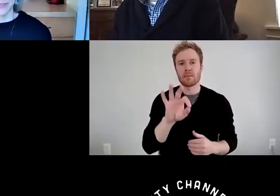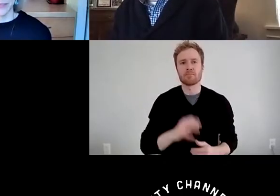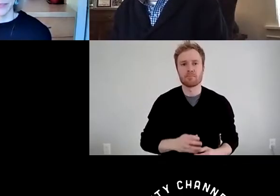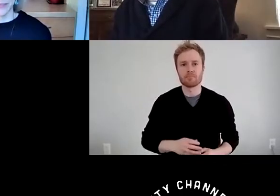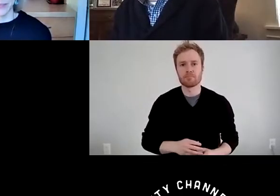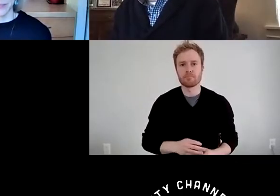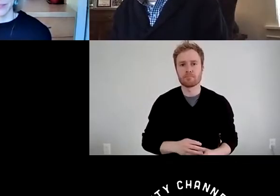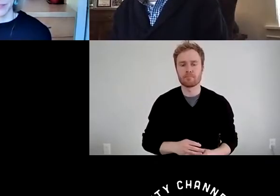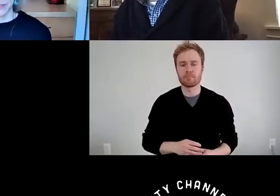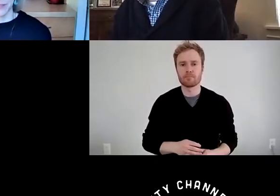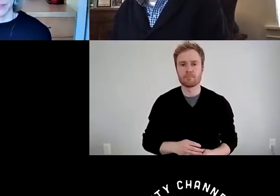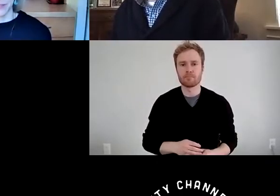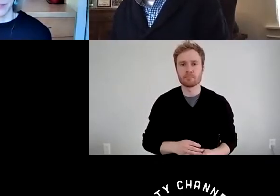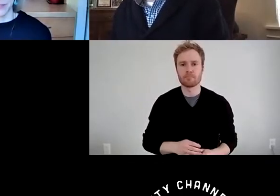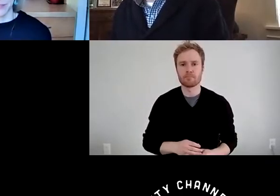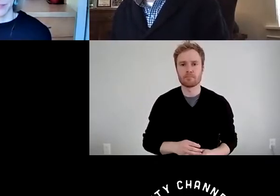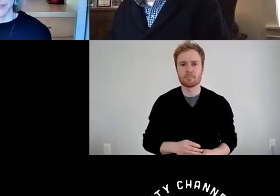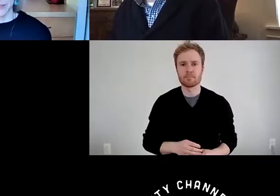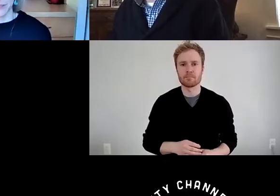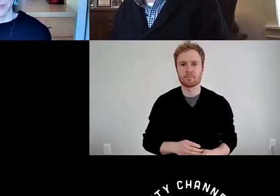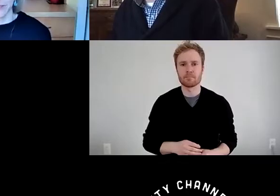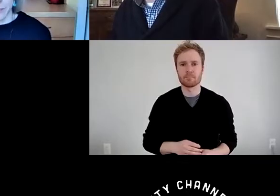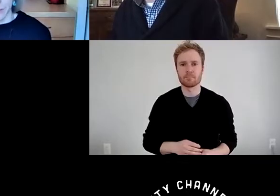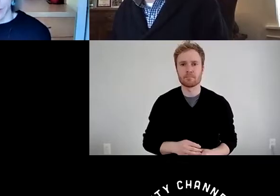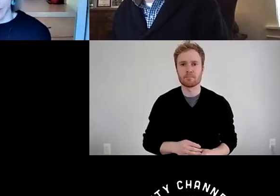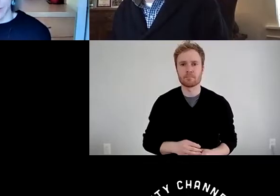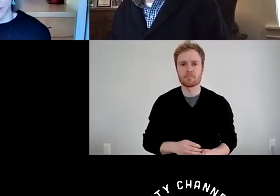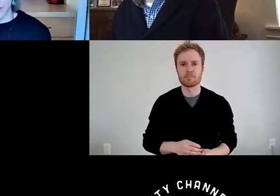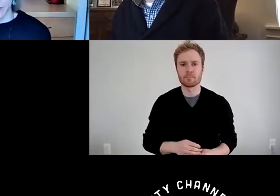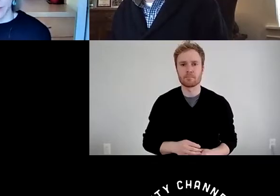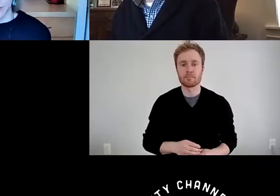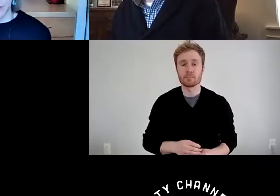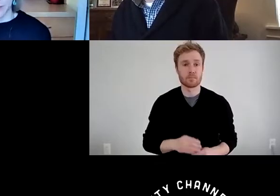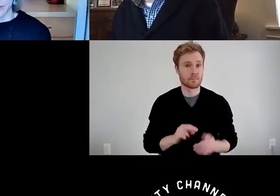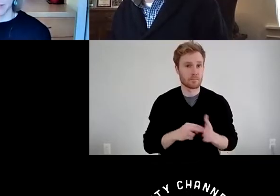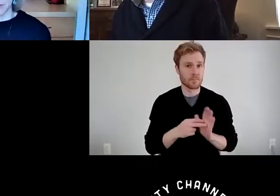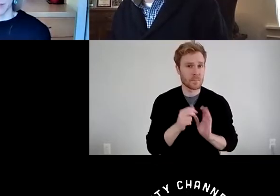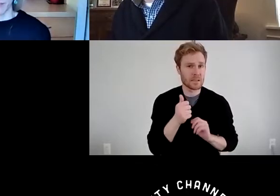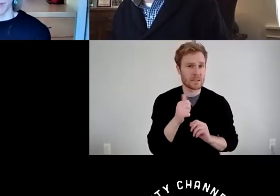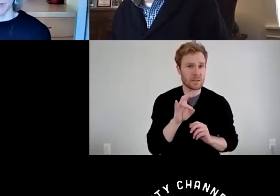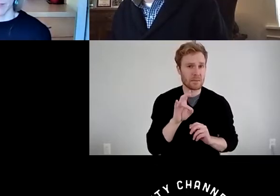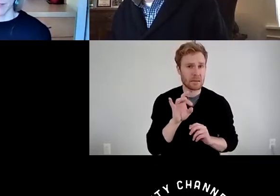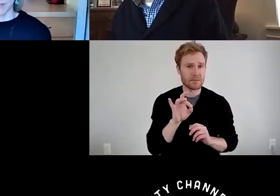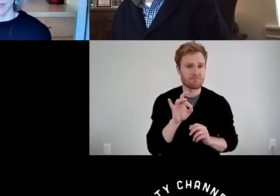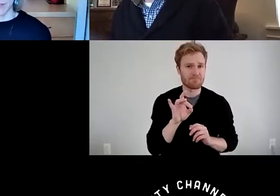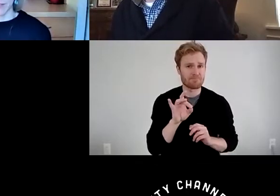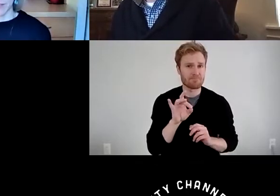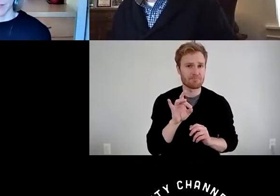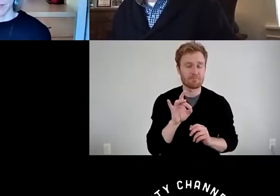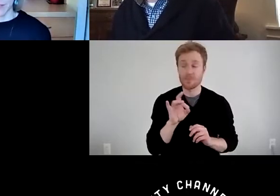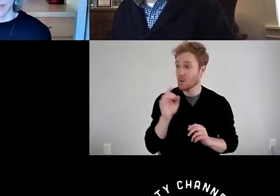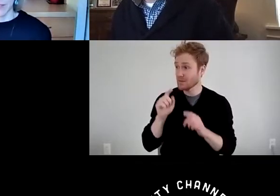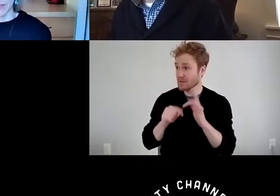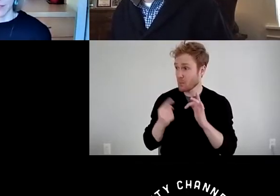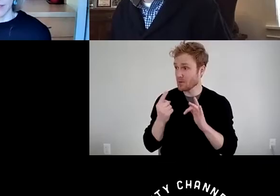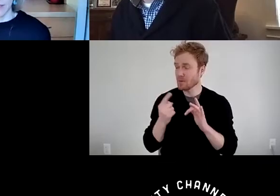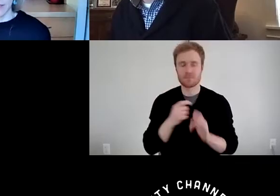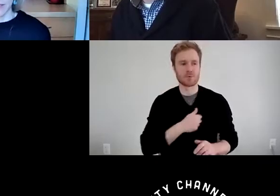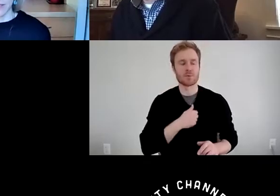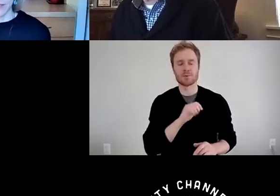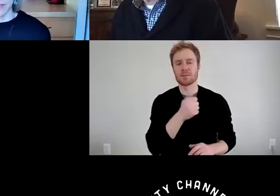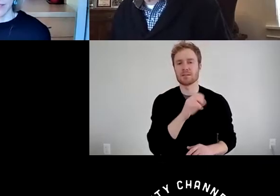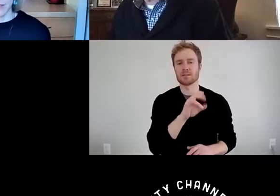good from that is great. So that's all. Thanks. Thank you. Any further discussion? Seeing none, all those in